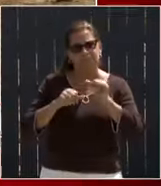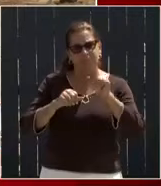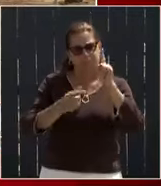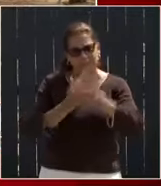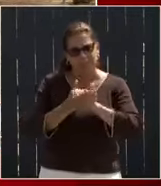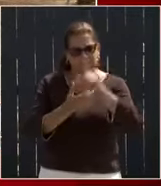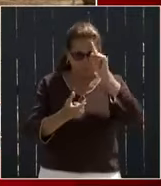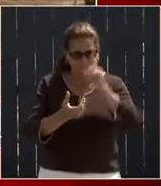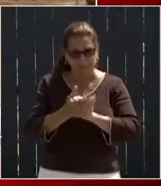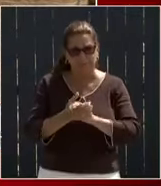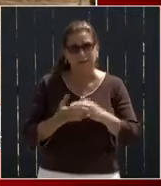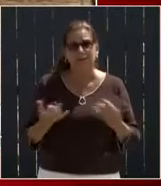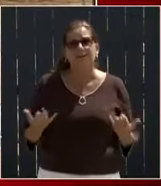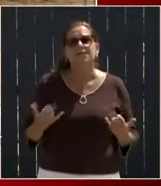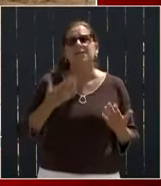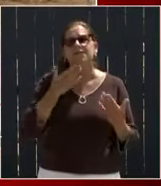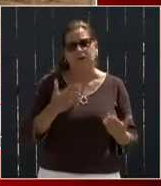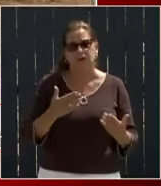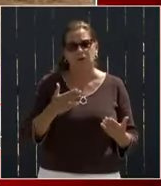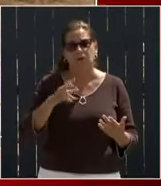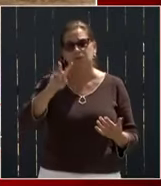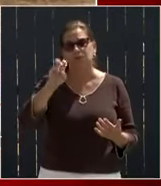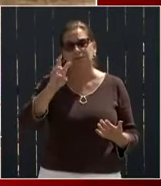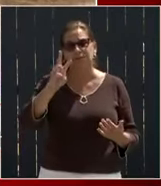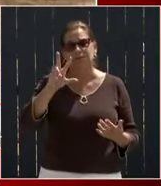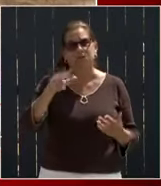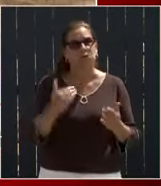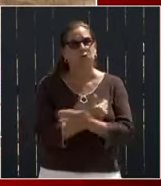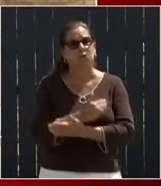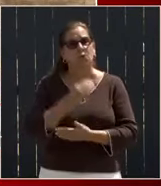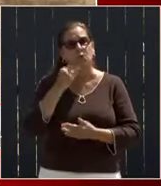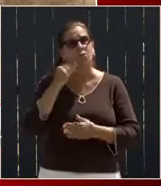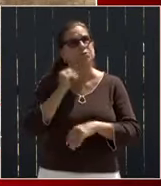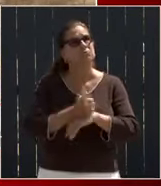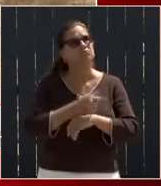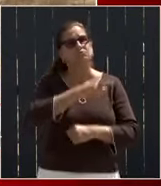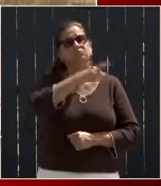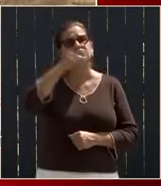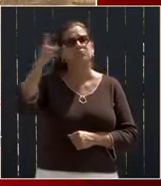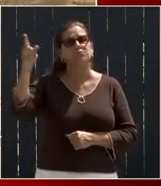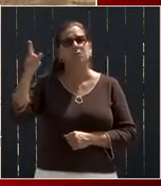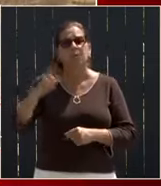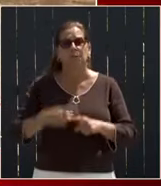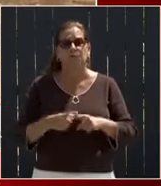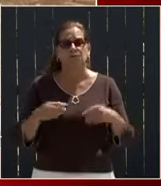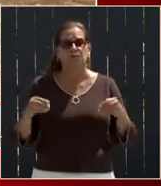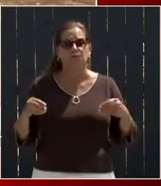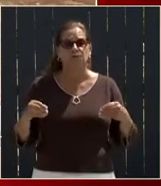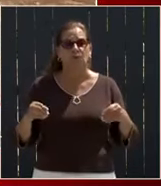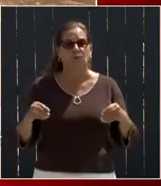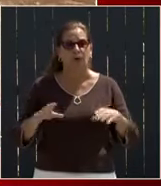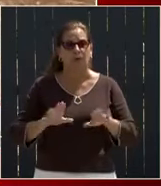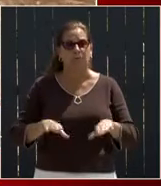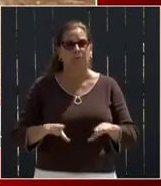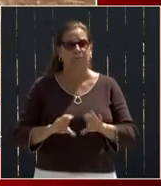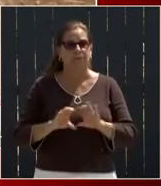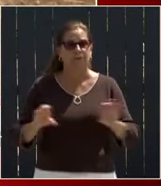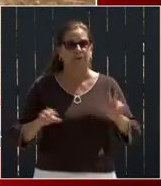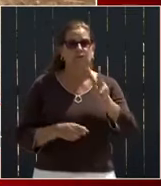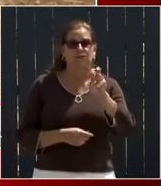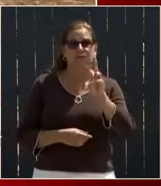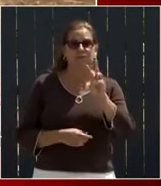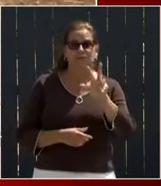are 263 homes, as well as retail. So that means 263 families will now be able to live